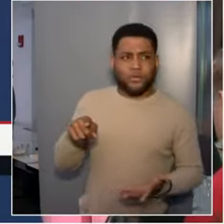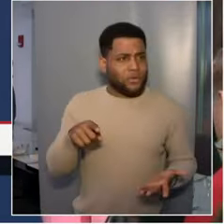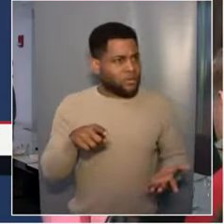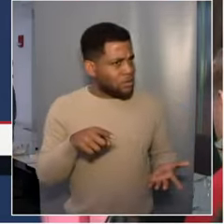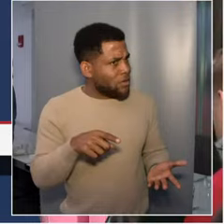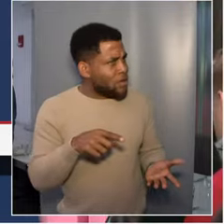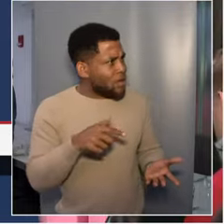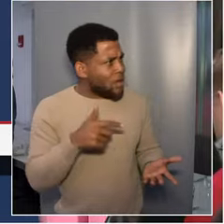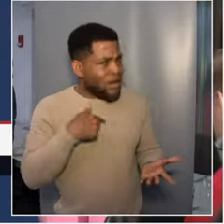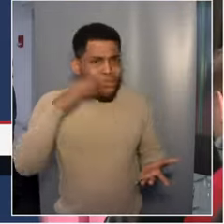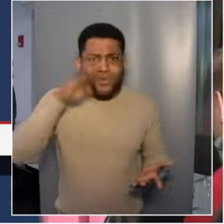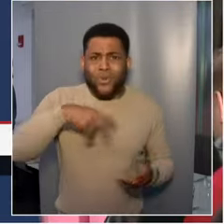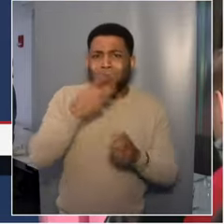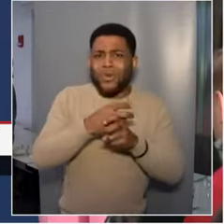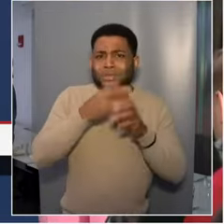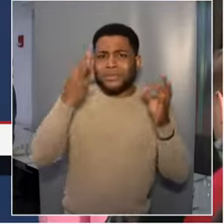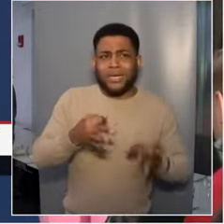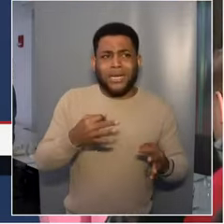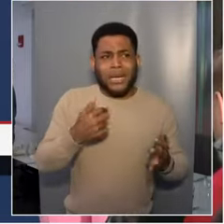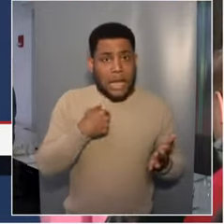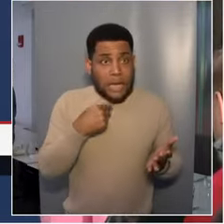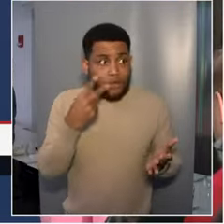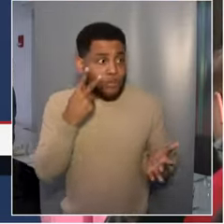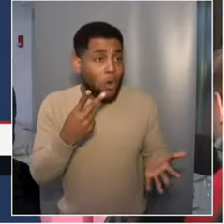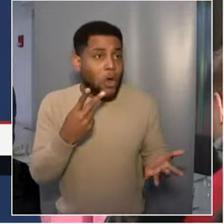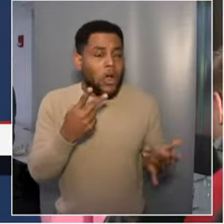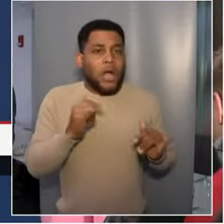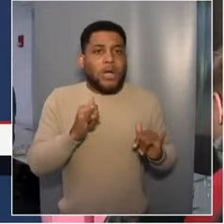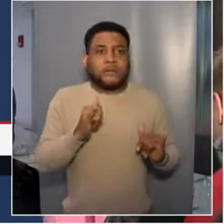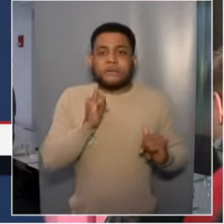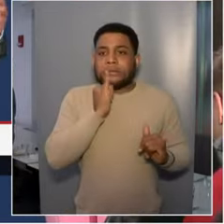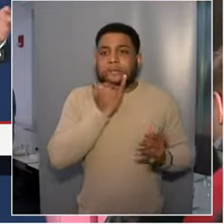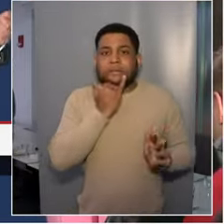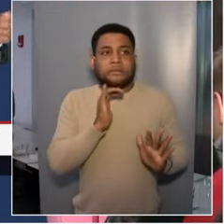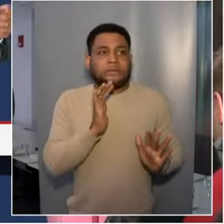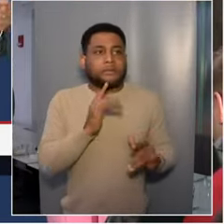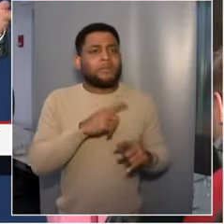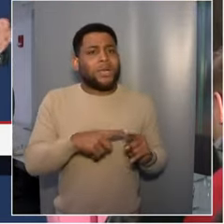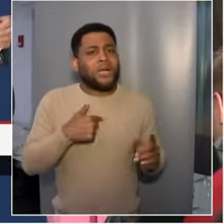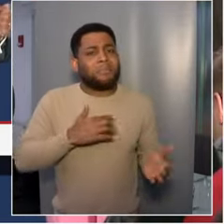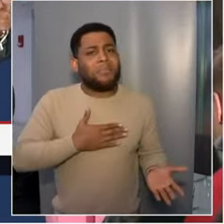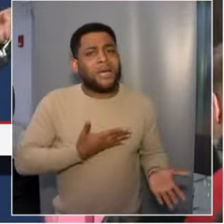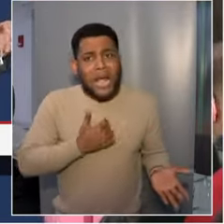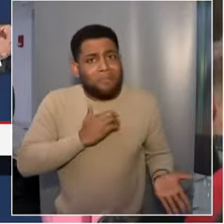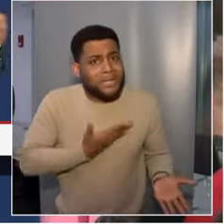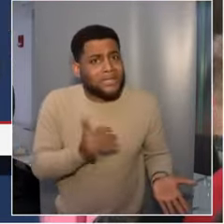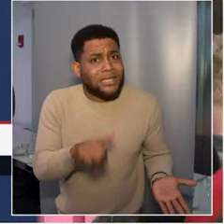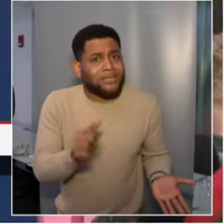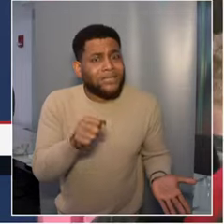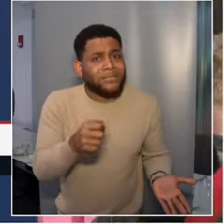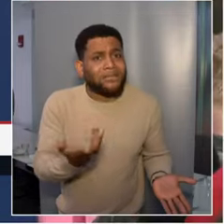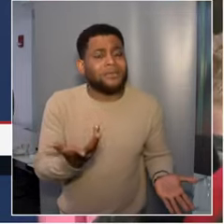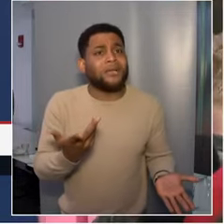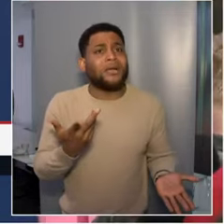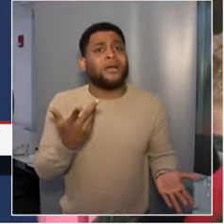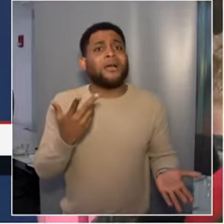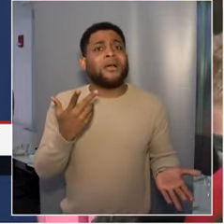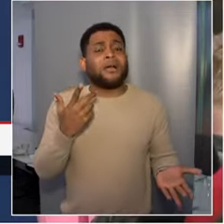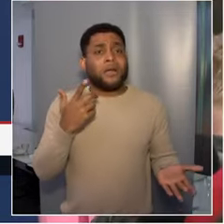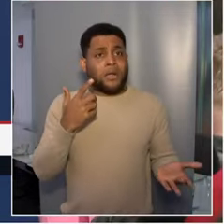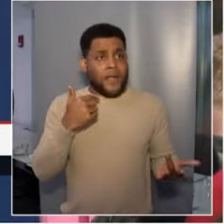is where we should go. But we'd only go if we do something bigger and different, and there are